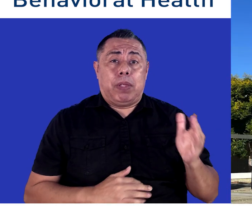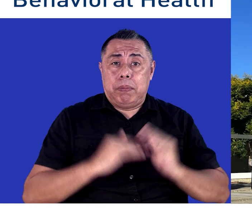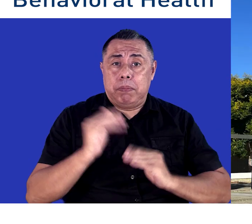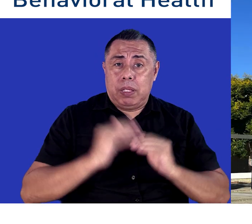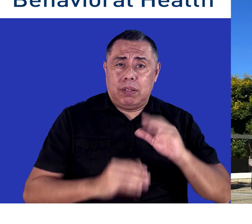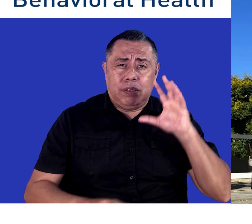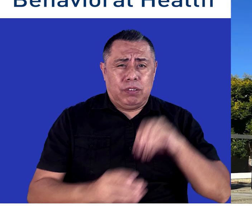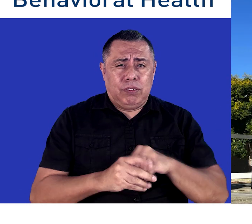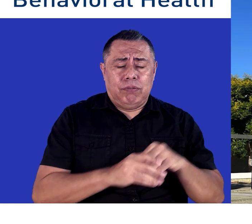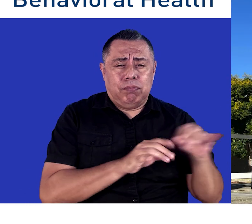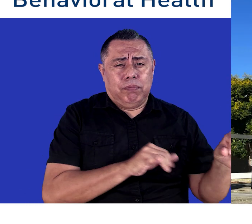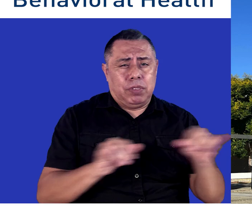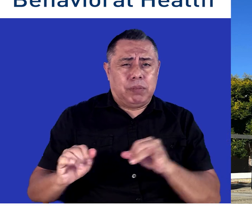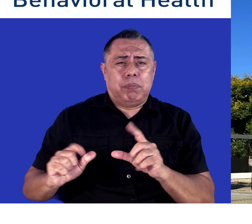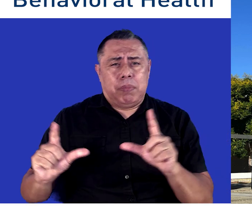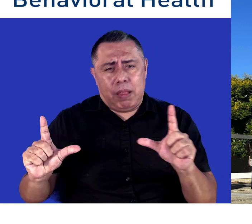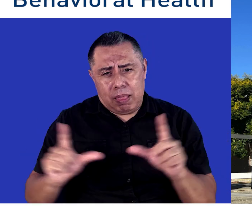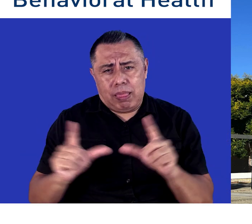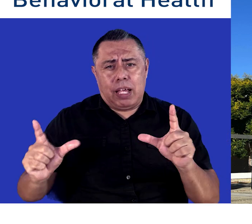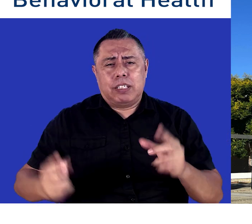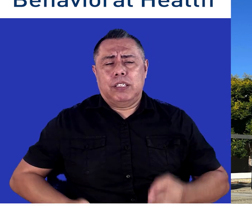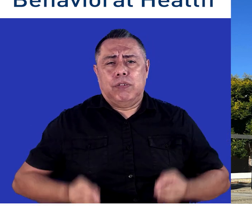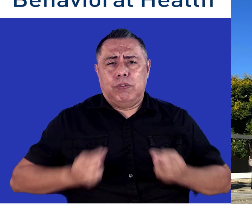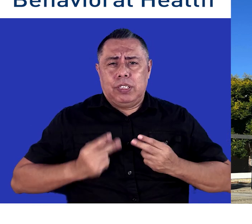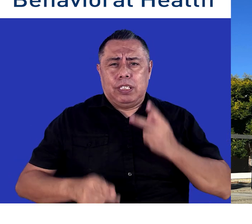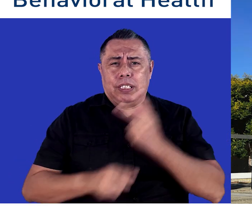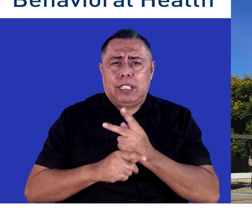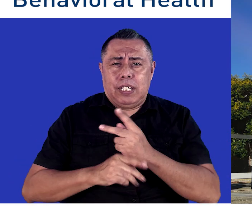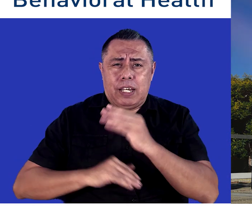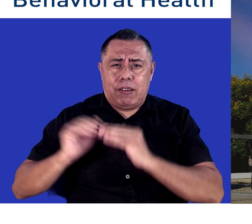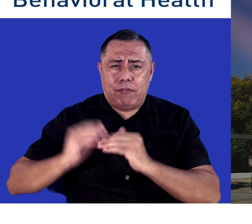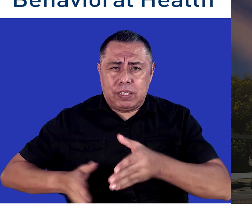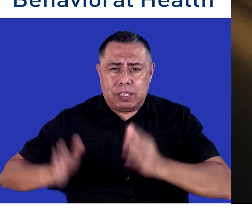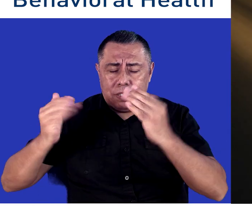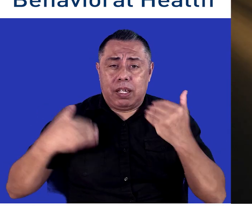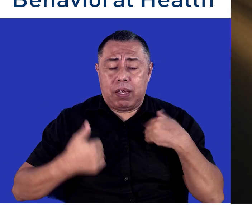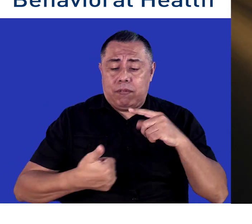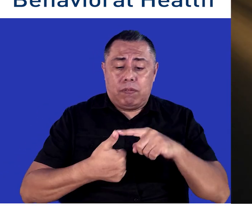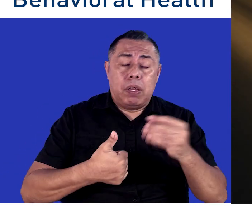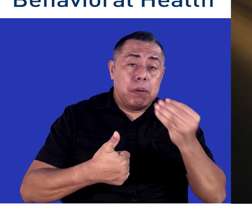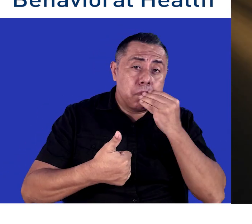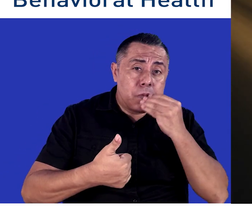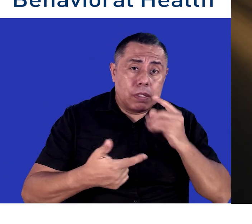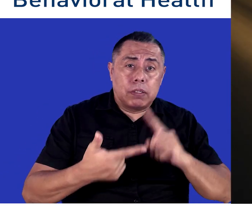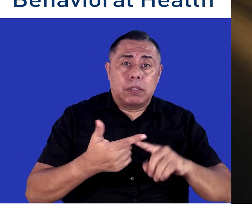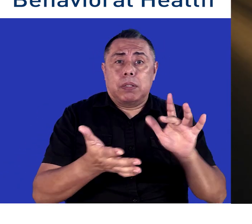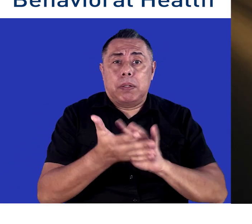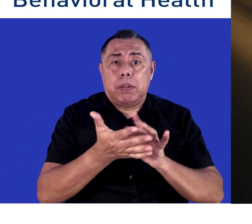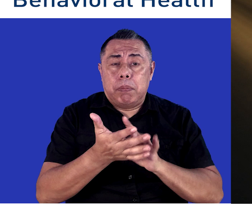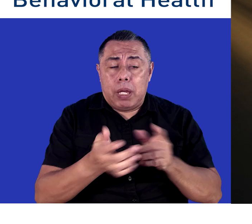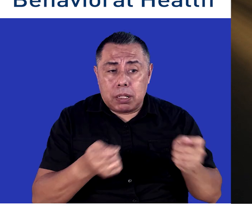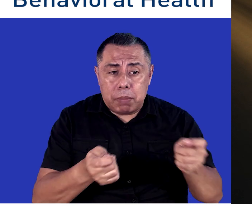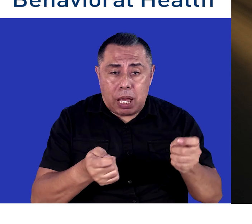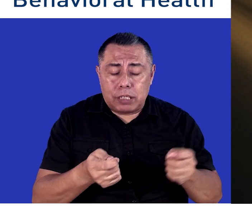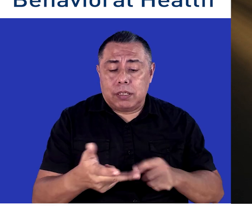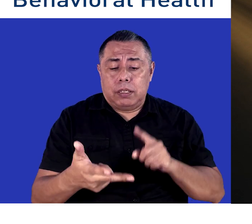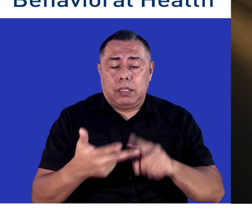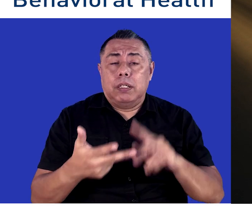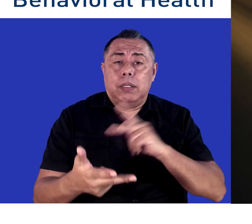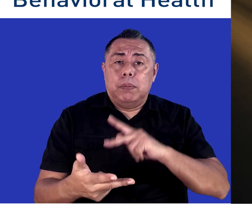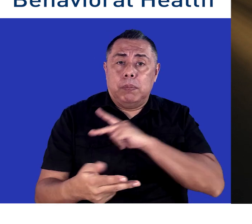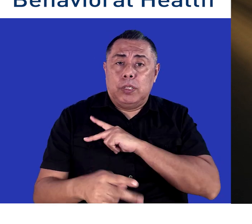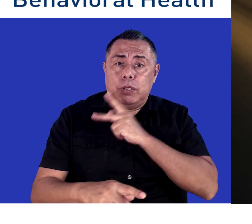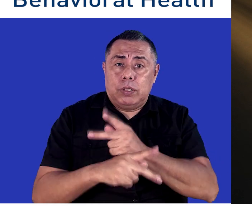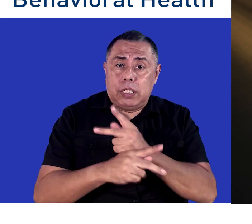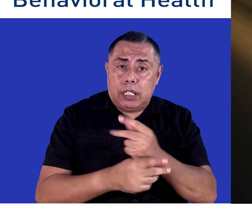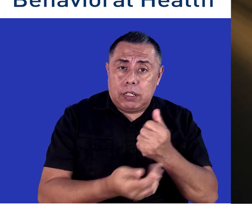Residential Care Facility includes all the amenities of a licensed residential care facility, such as meals, medication